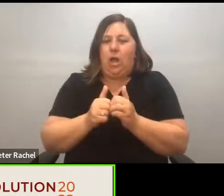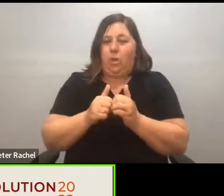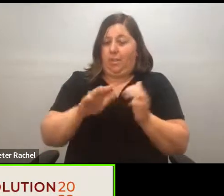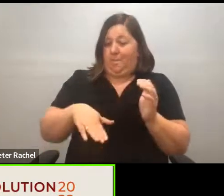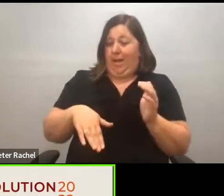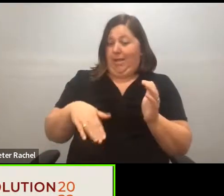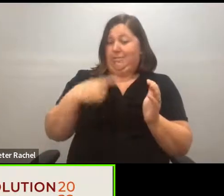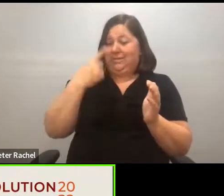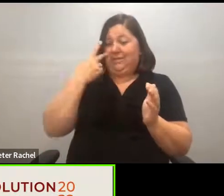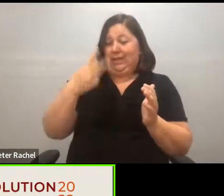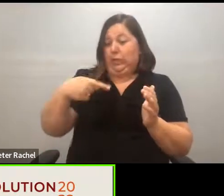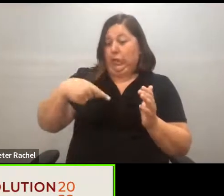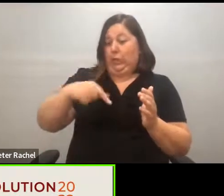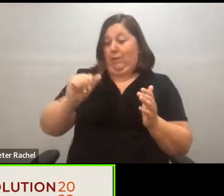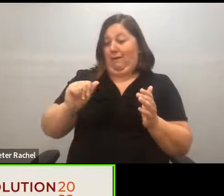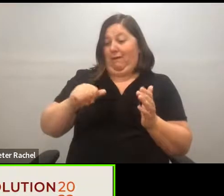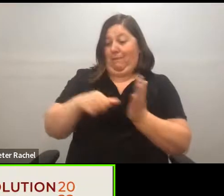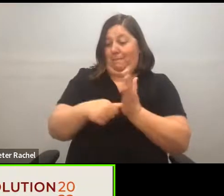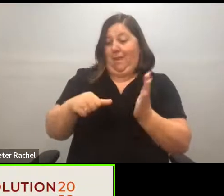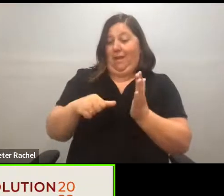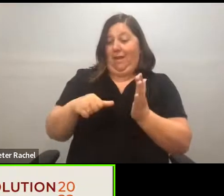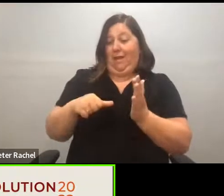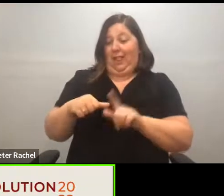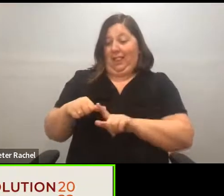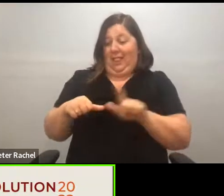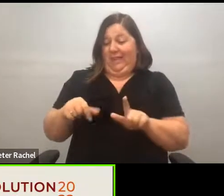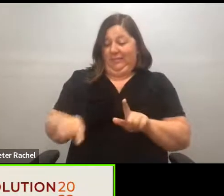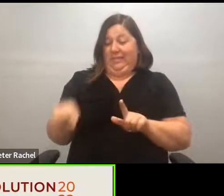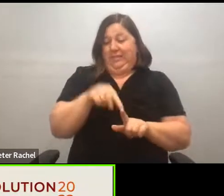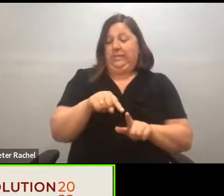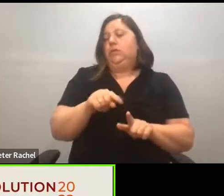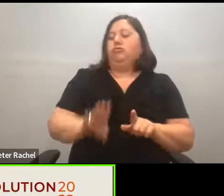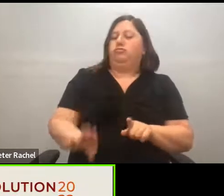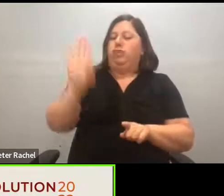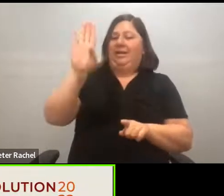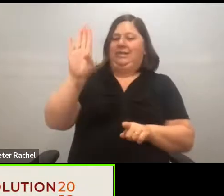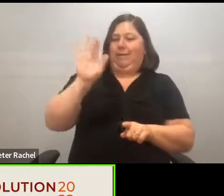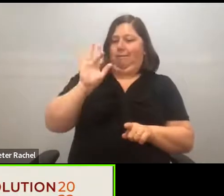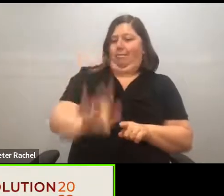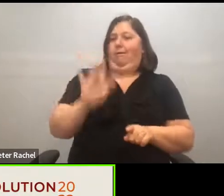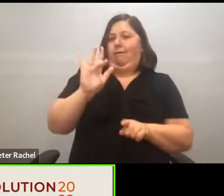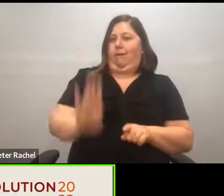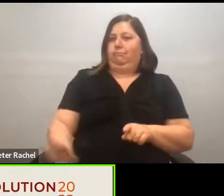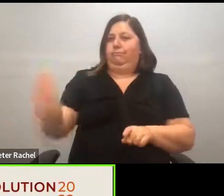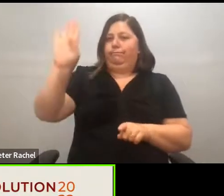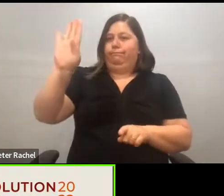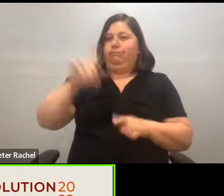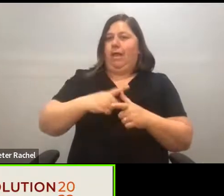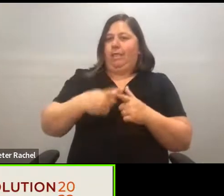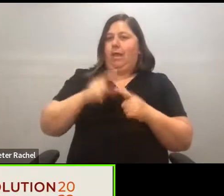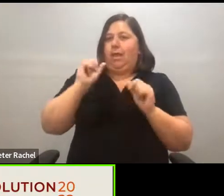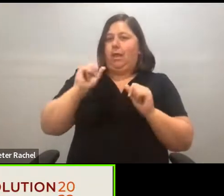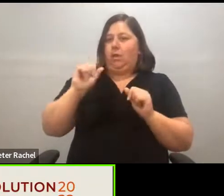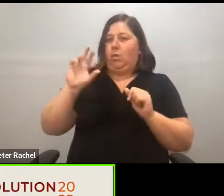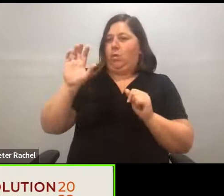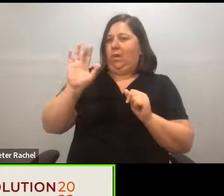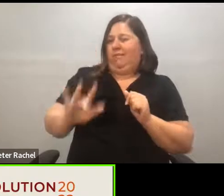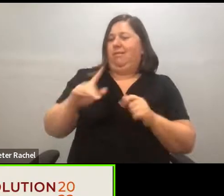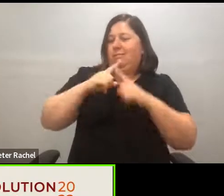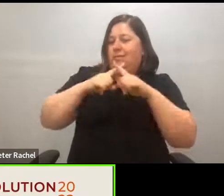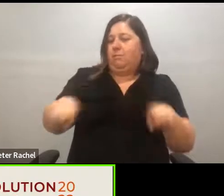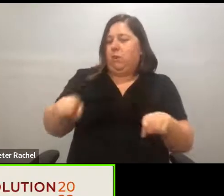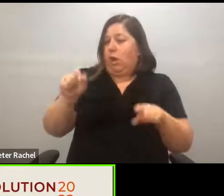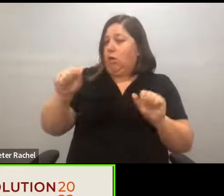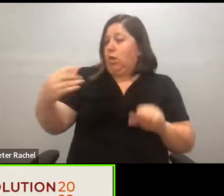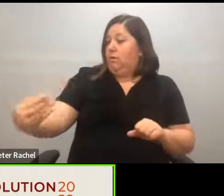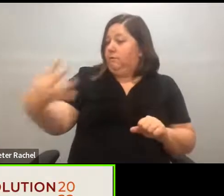click on that button, Roger will go ahead and unmute you or give you the ability to unmute. And you can also turn on your video if